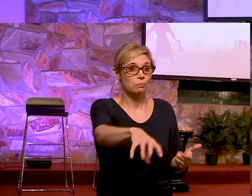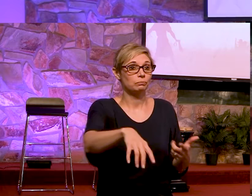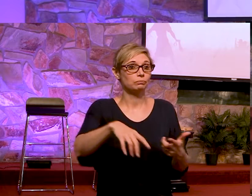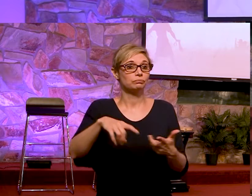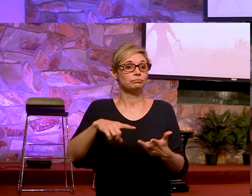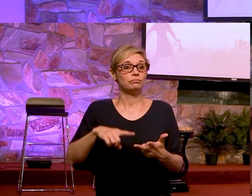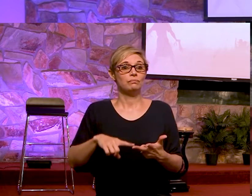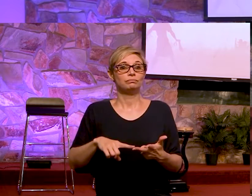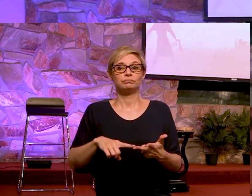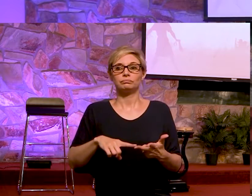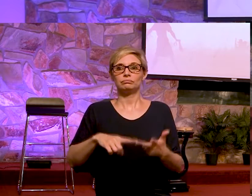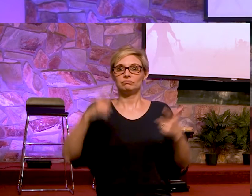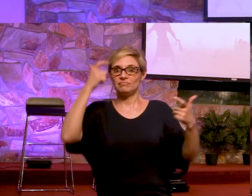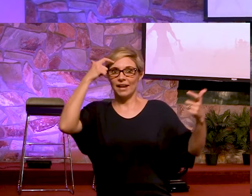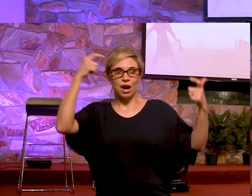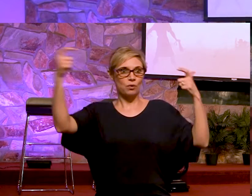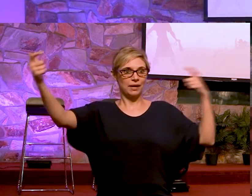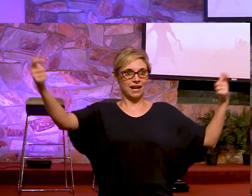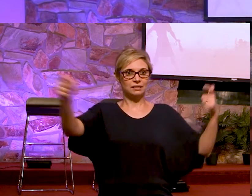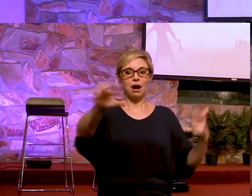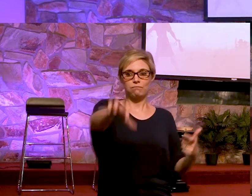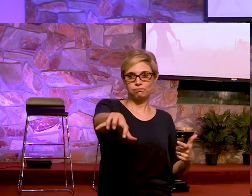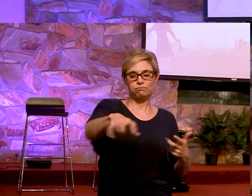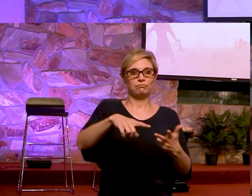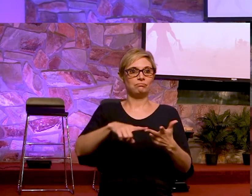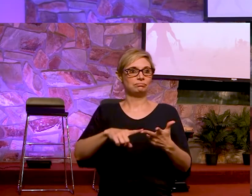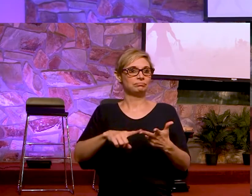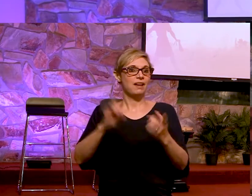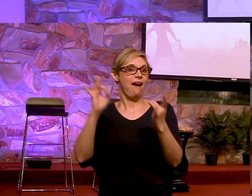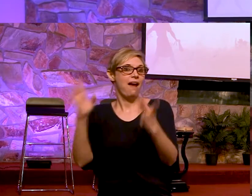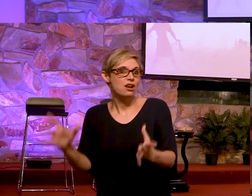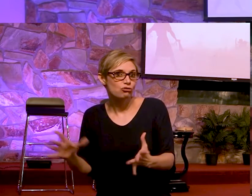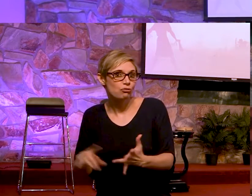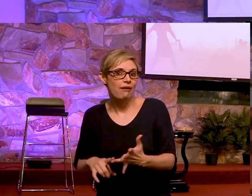there was arrogance, hatred,